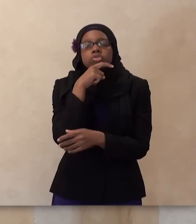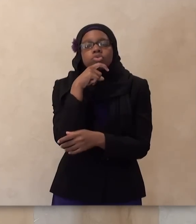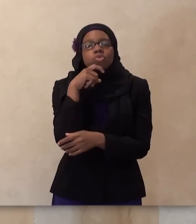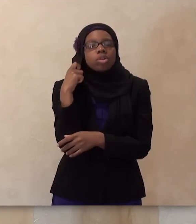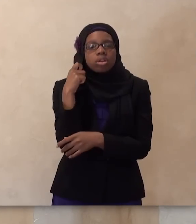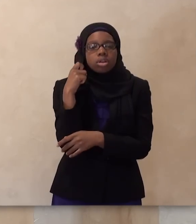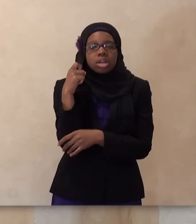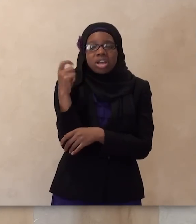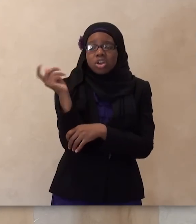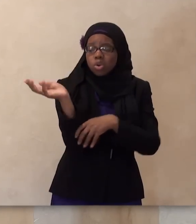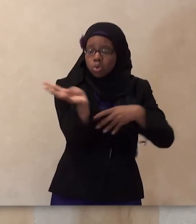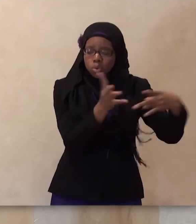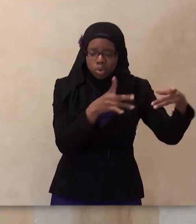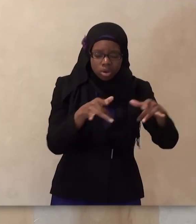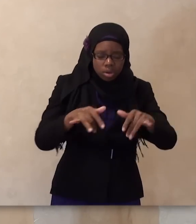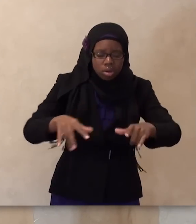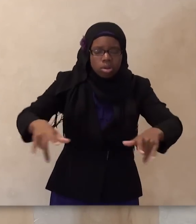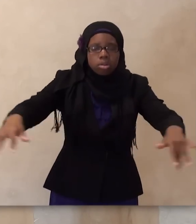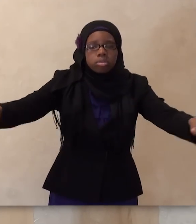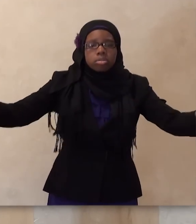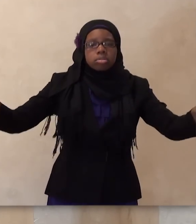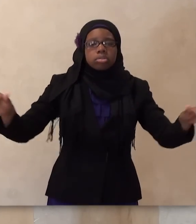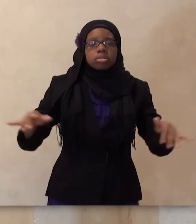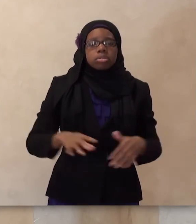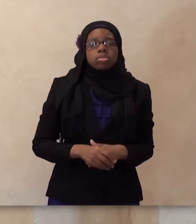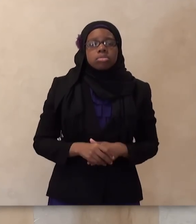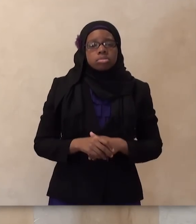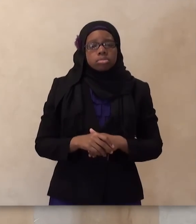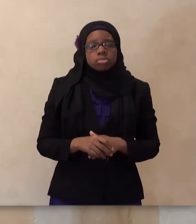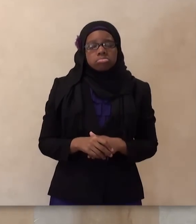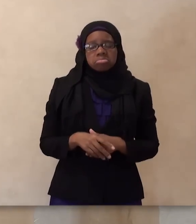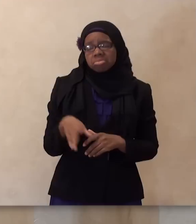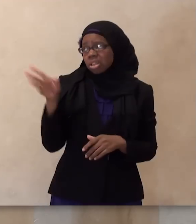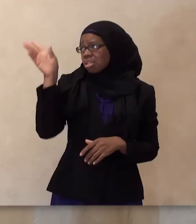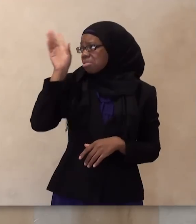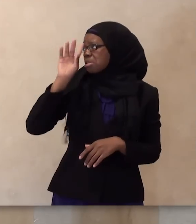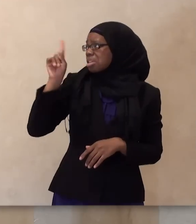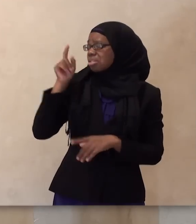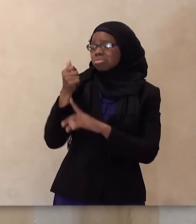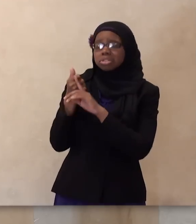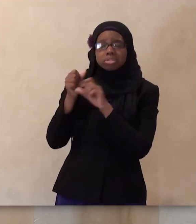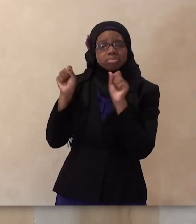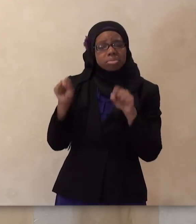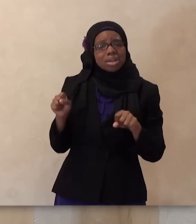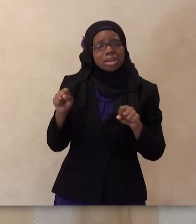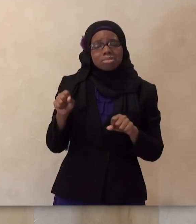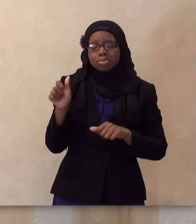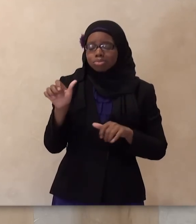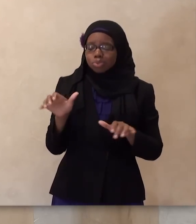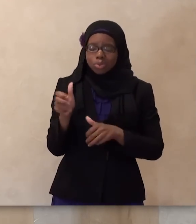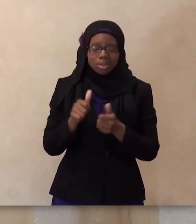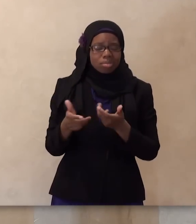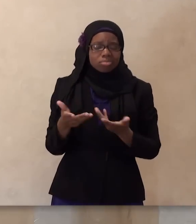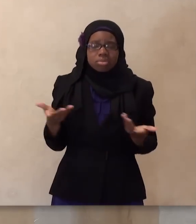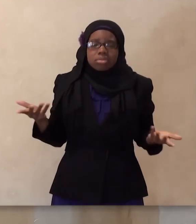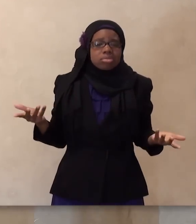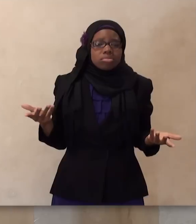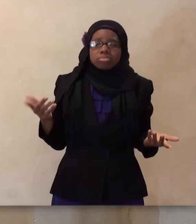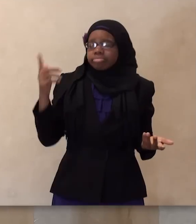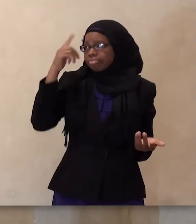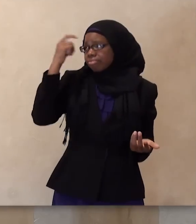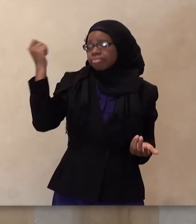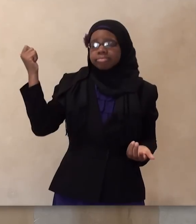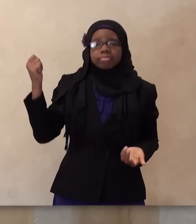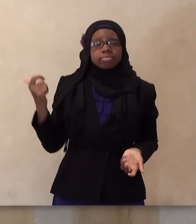the winds scatter. Allah subhanahu wa ta'ala is able to do everything, whatever He can do. My brothers and